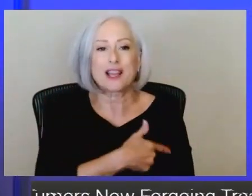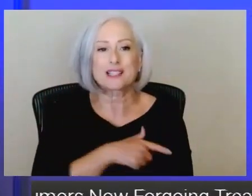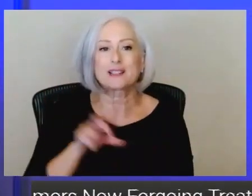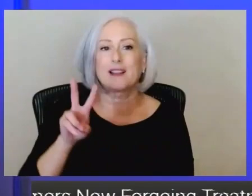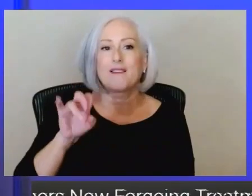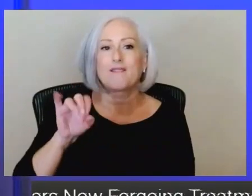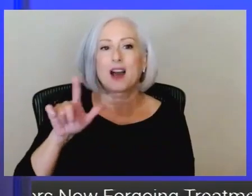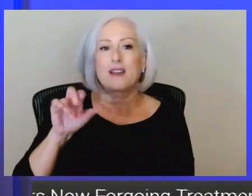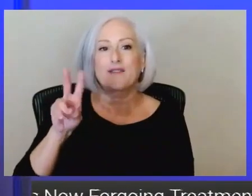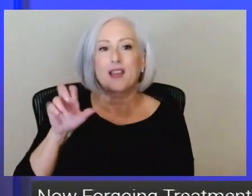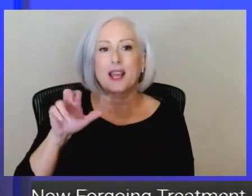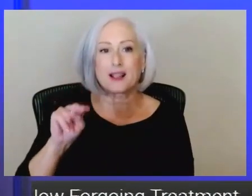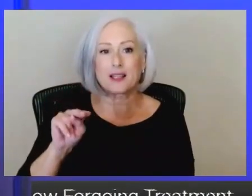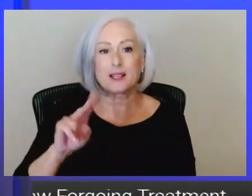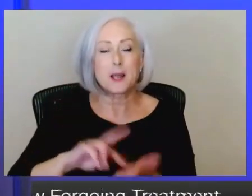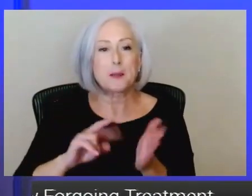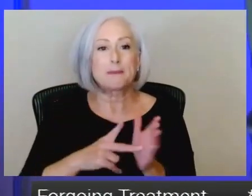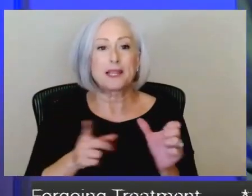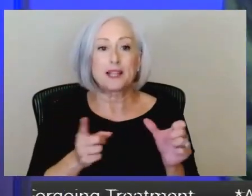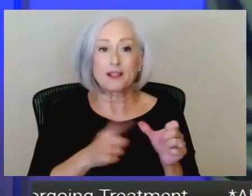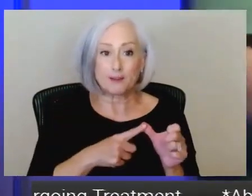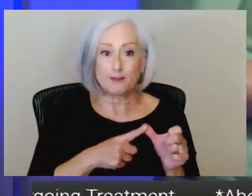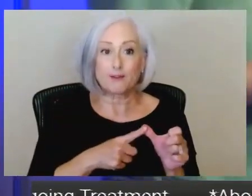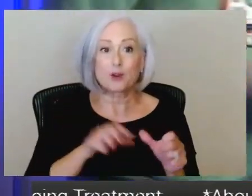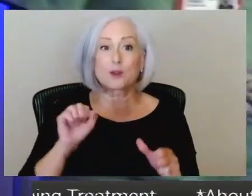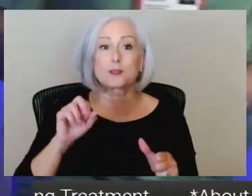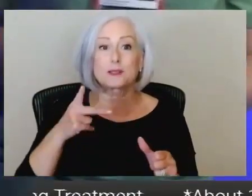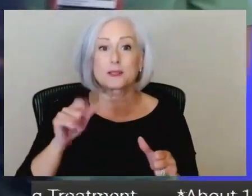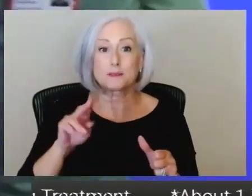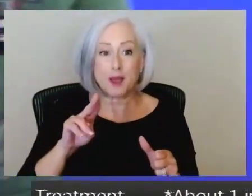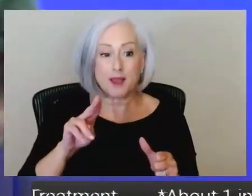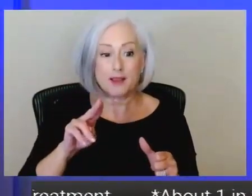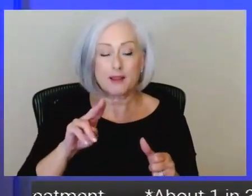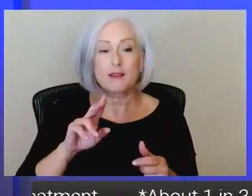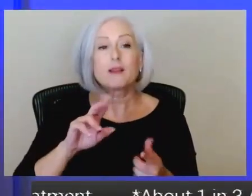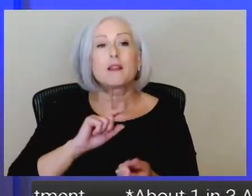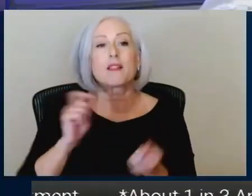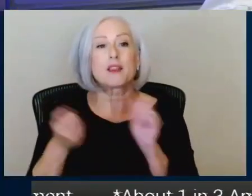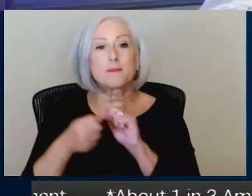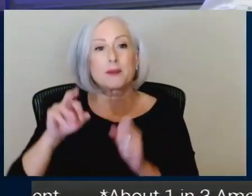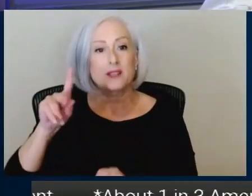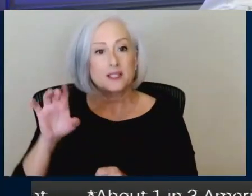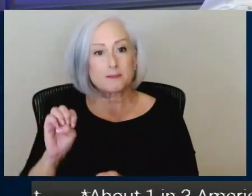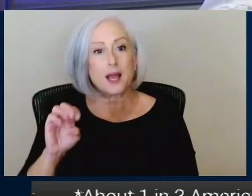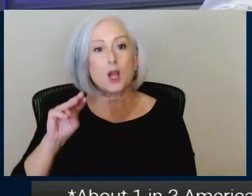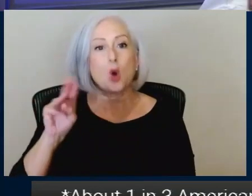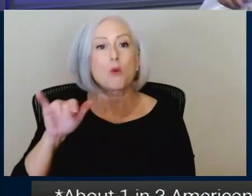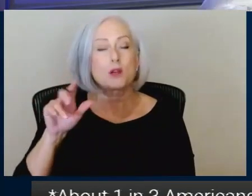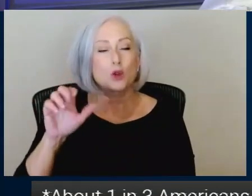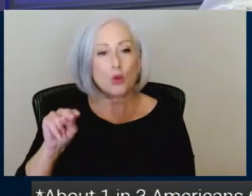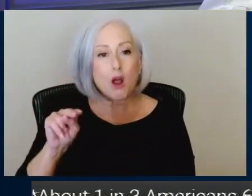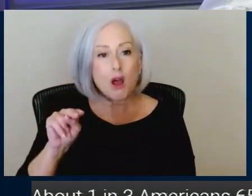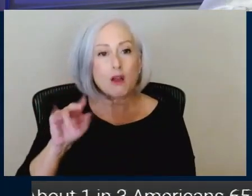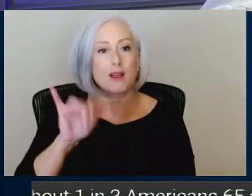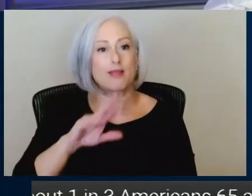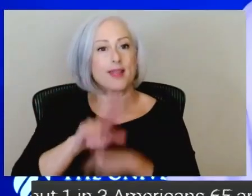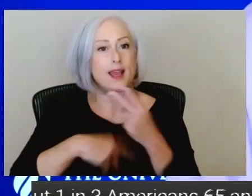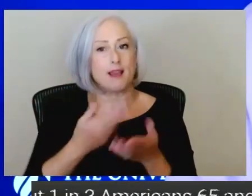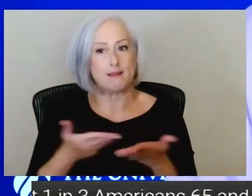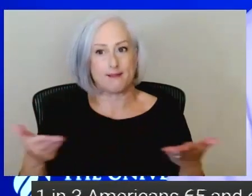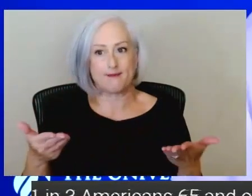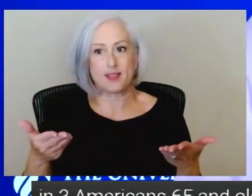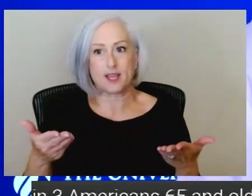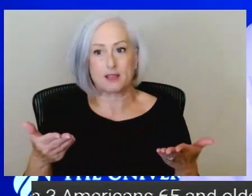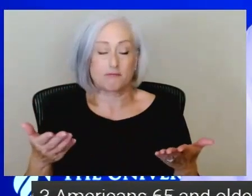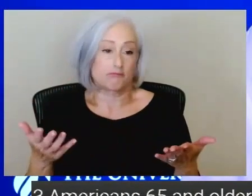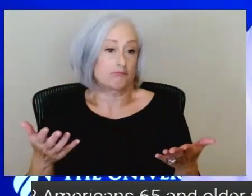the original spike, but they're also looking at the pivoted spikes, such as Omicron, those types of things. There's just